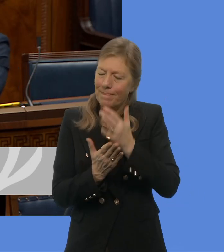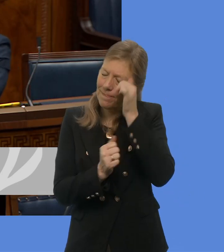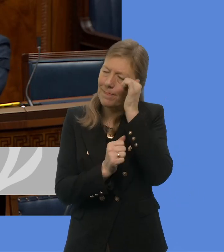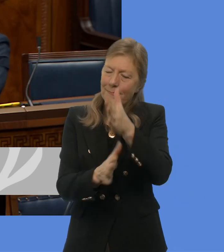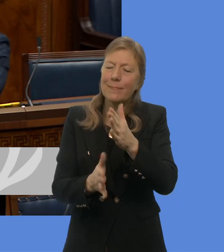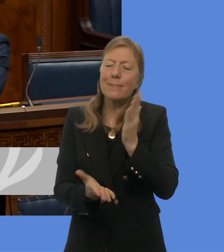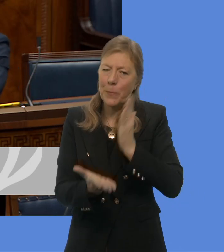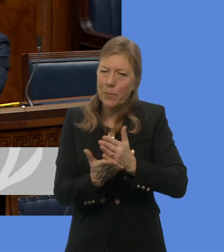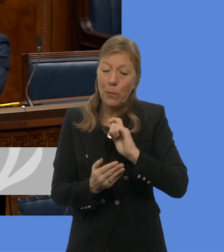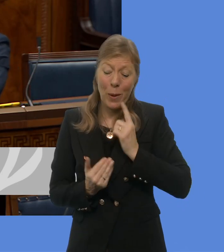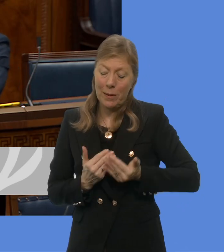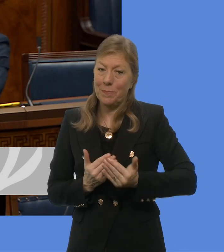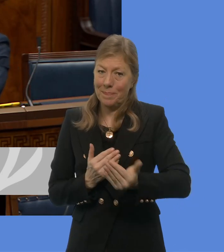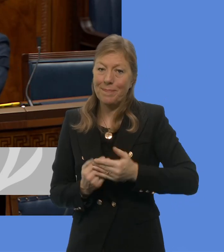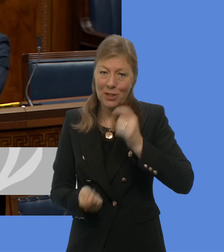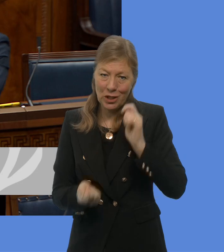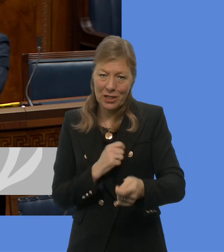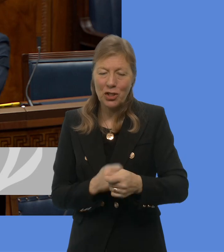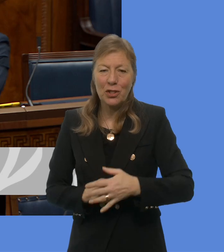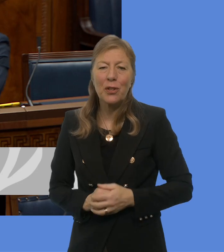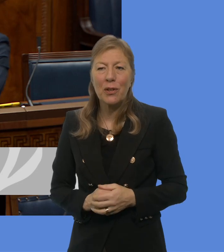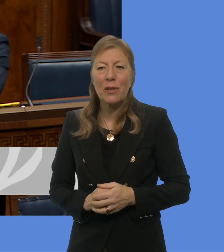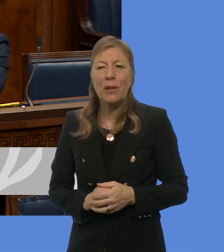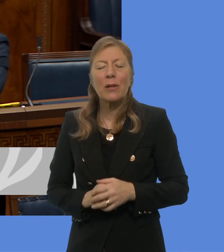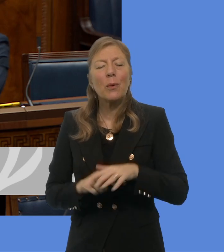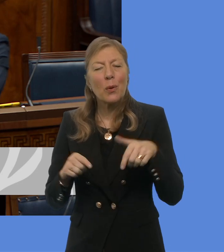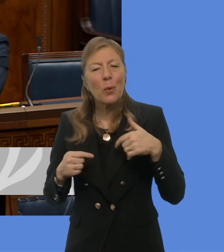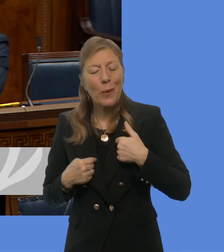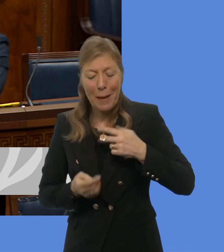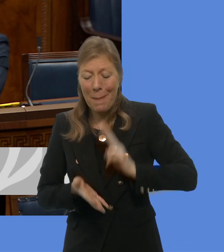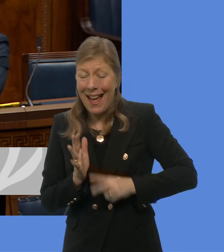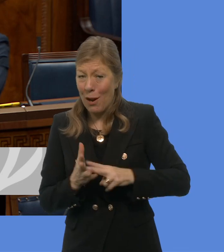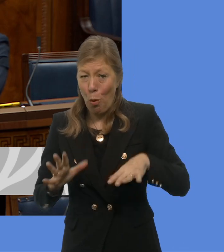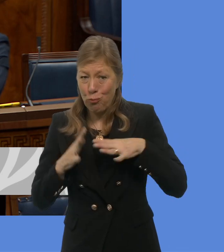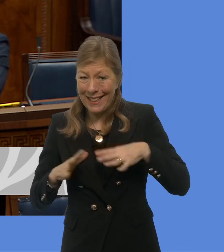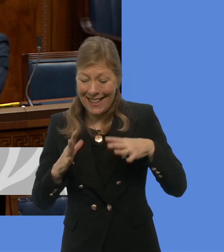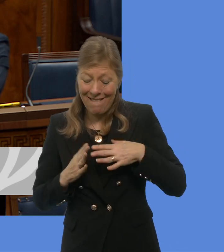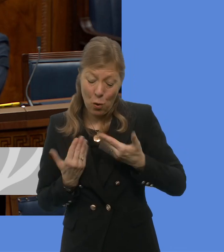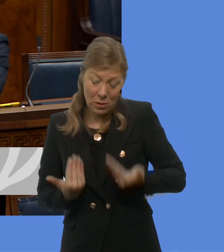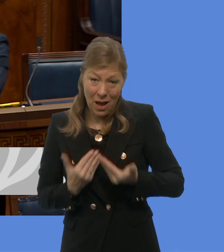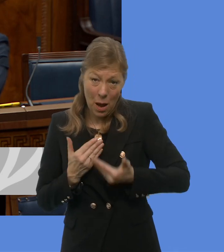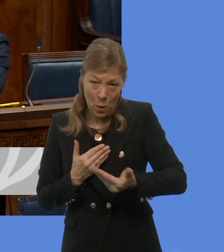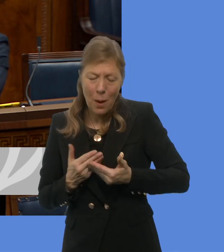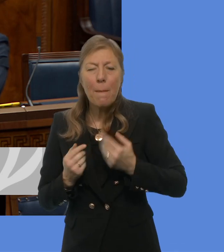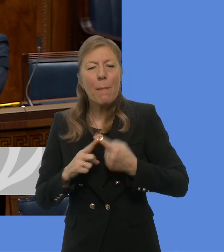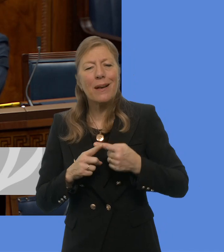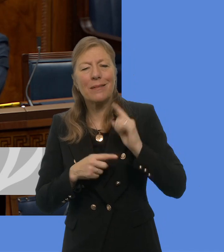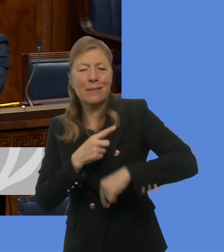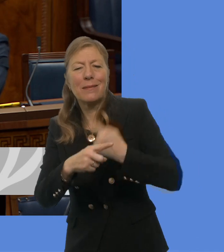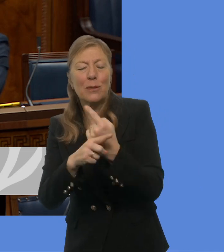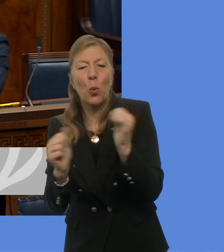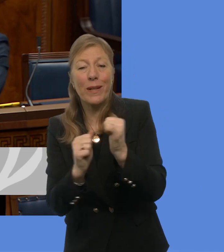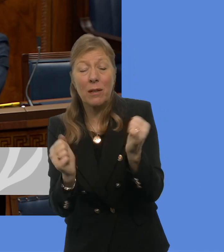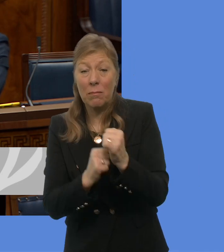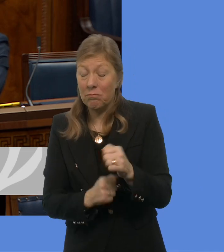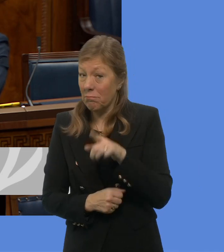terms of what I'm calling a blank sheet planning for next winter, and indeed earlier than that. As she correctly identifies,